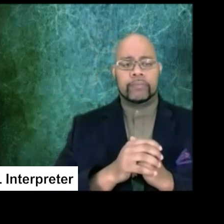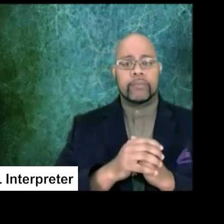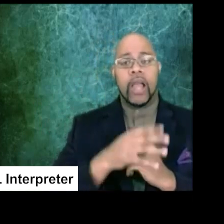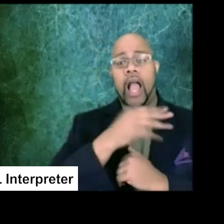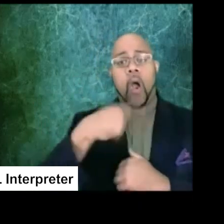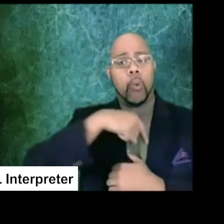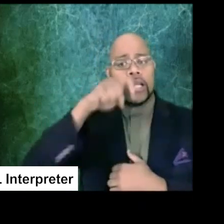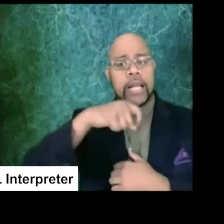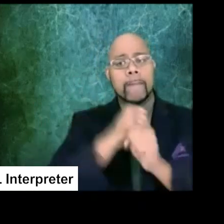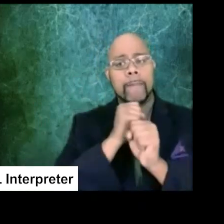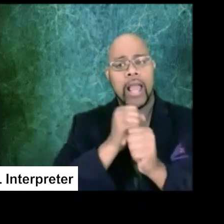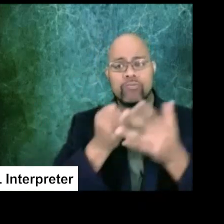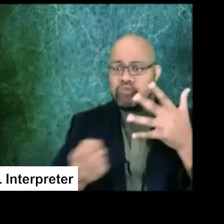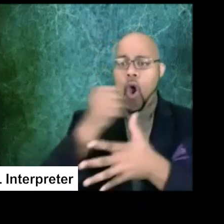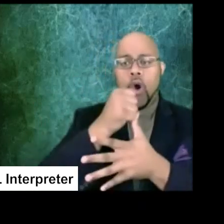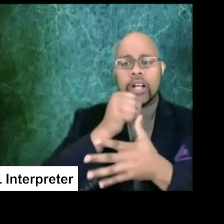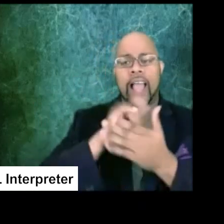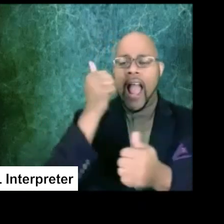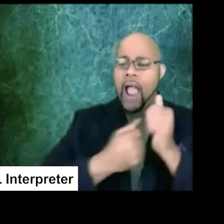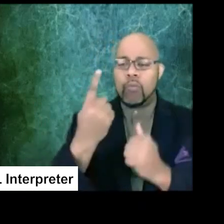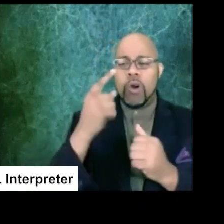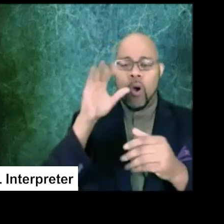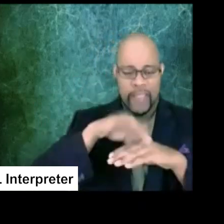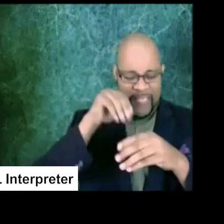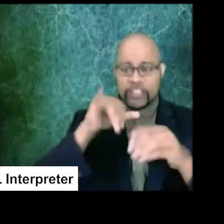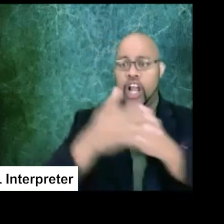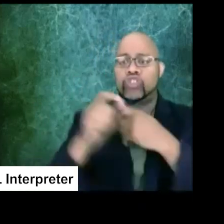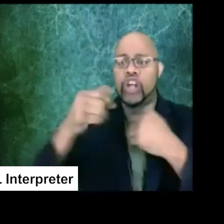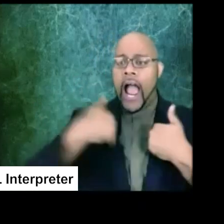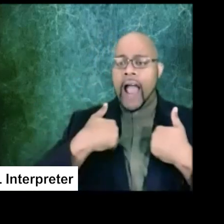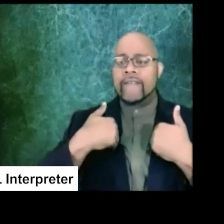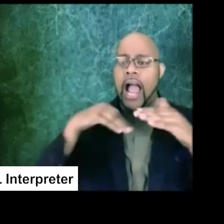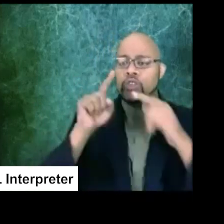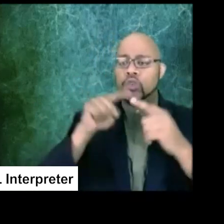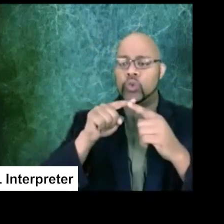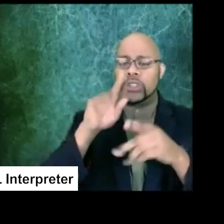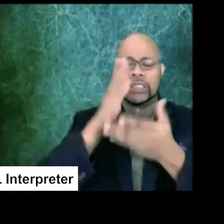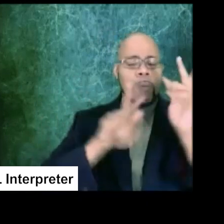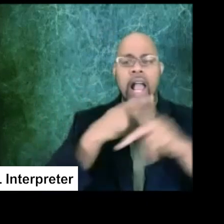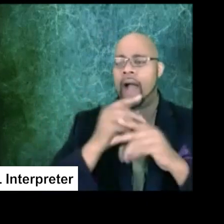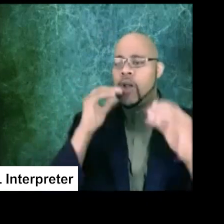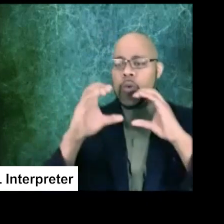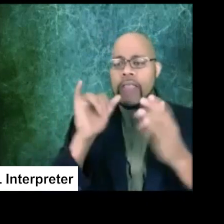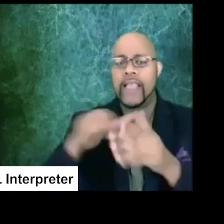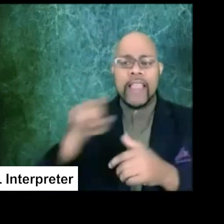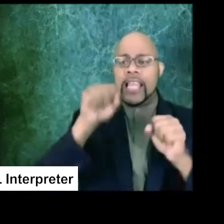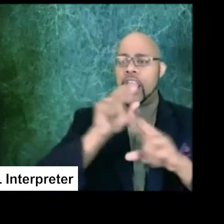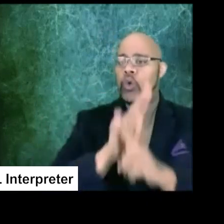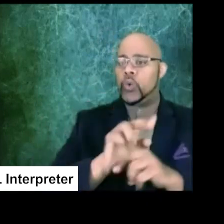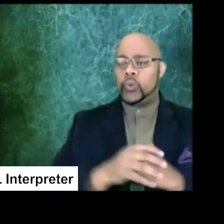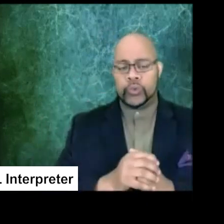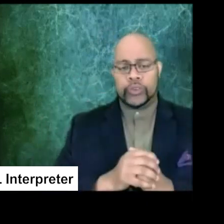we need to make it a priority that everyone in this country should have access to a form of communication that they can